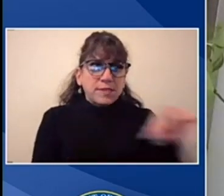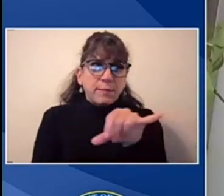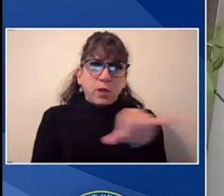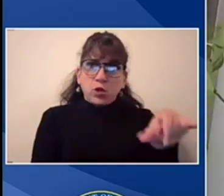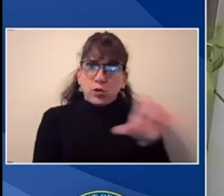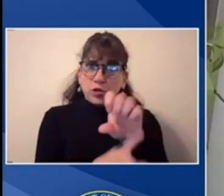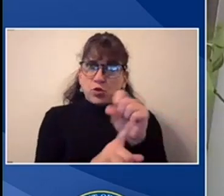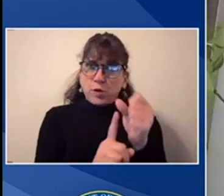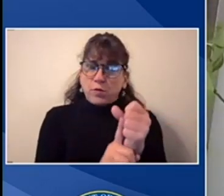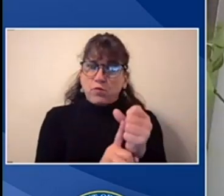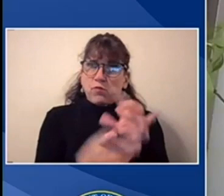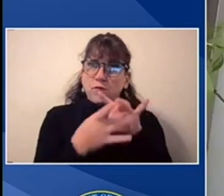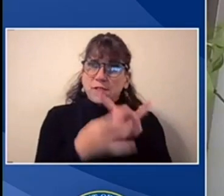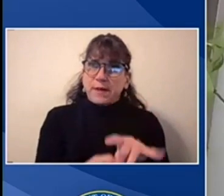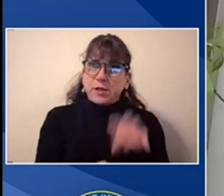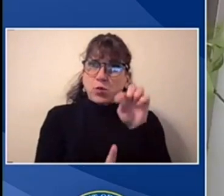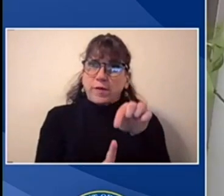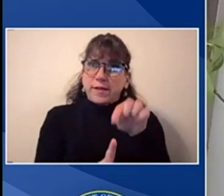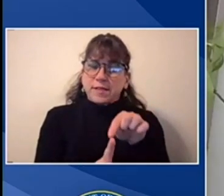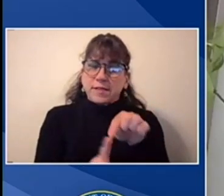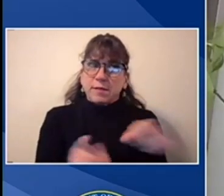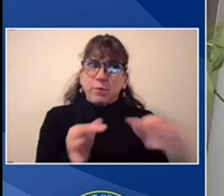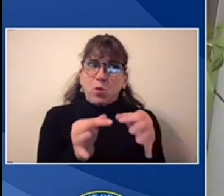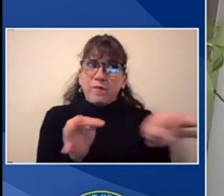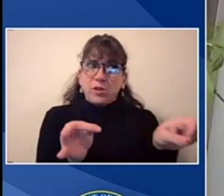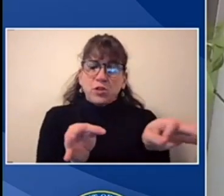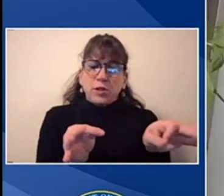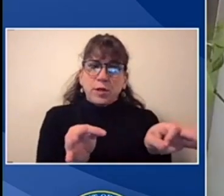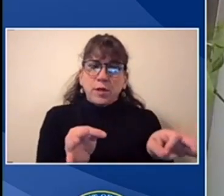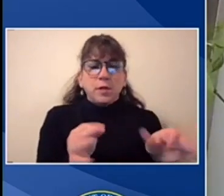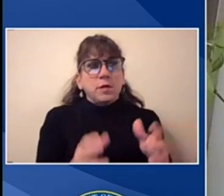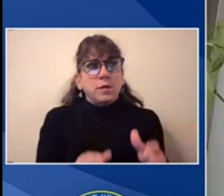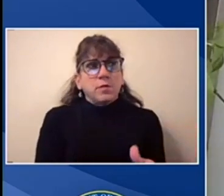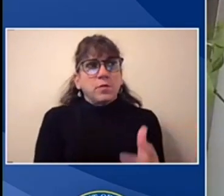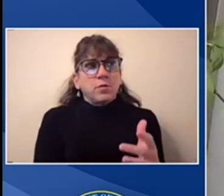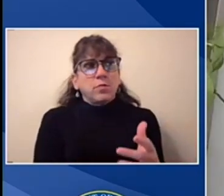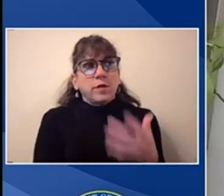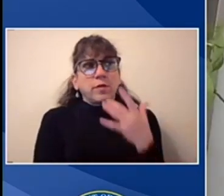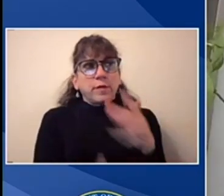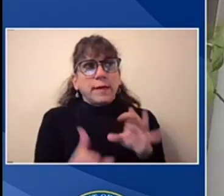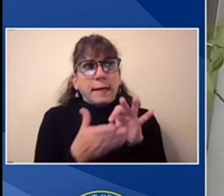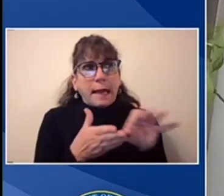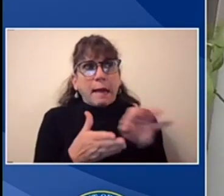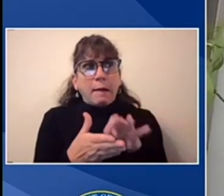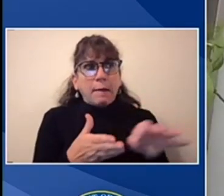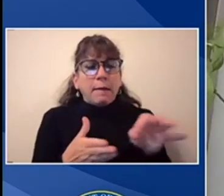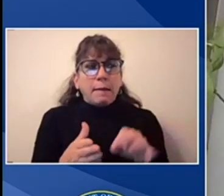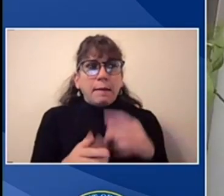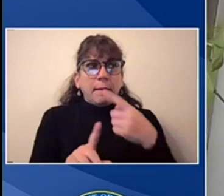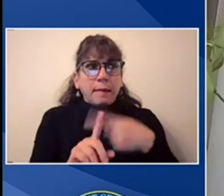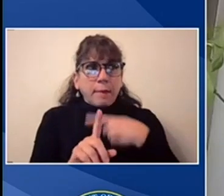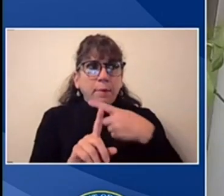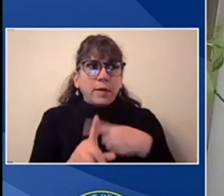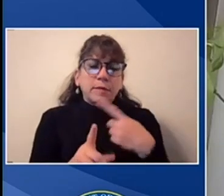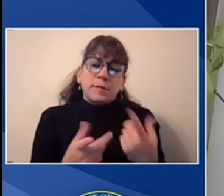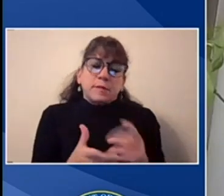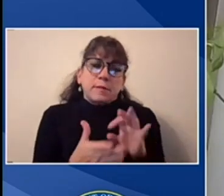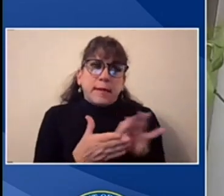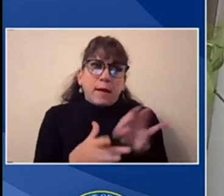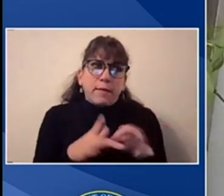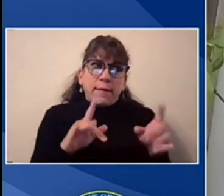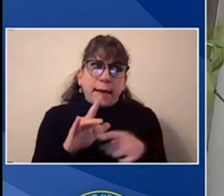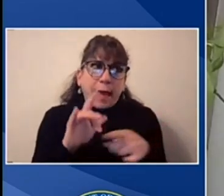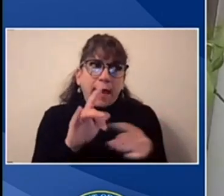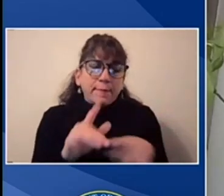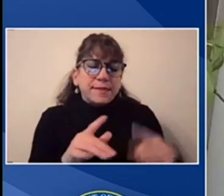with respect to this provision. And rather than counting repayment months, I think it would be more appropriate to count a gap since they first entered repayment